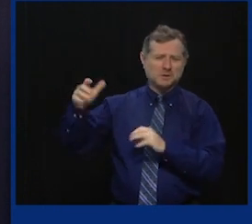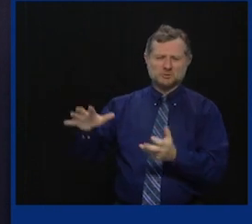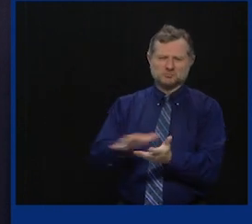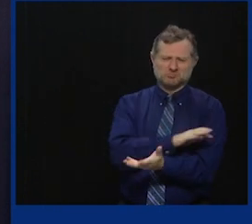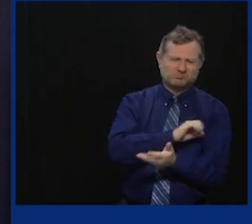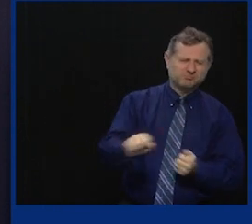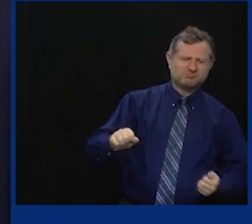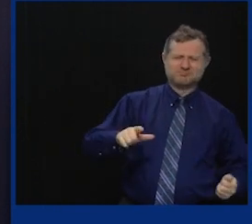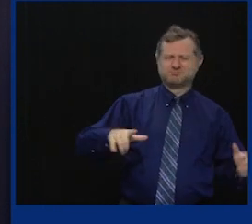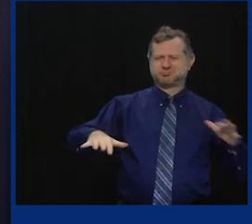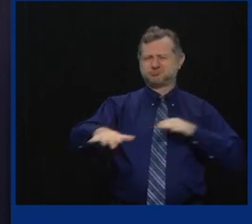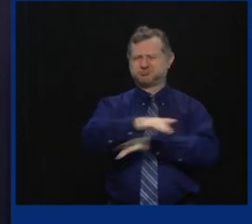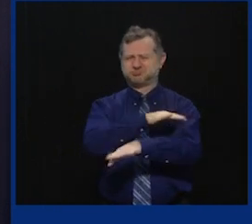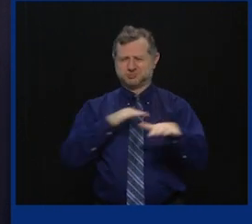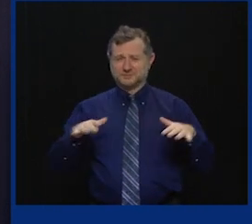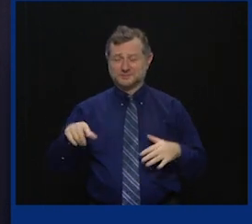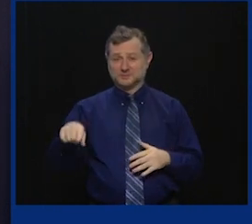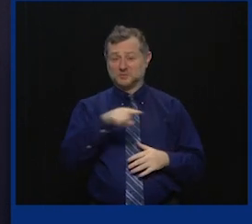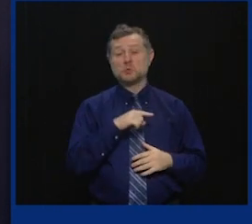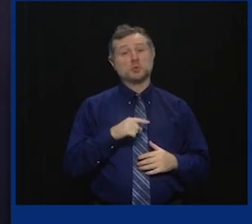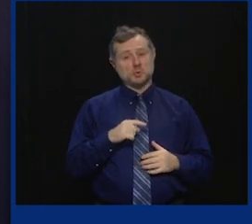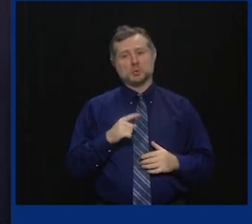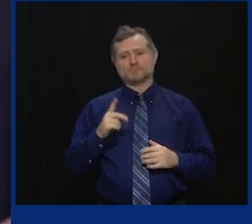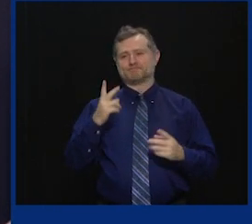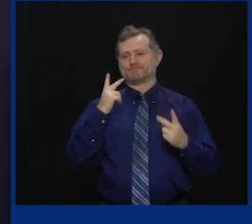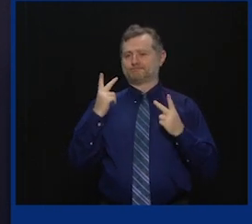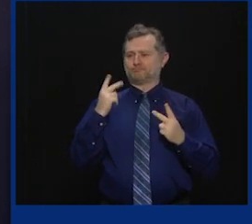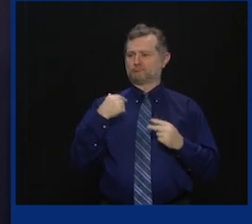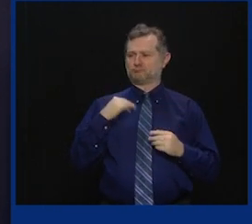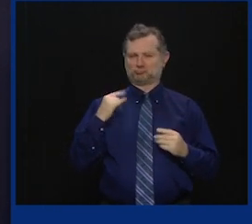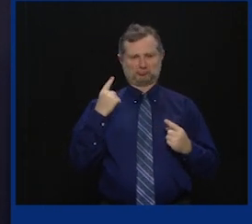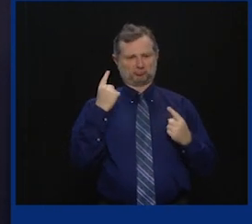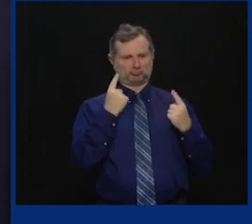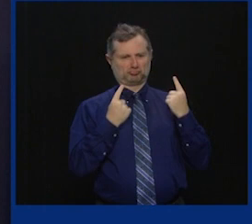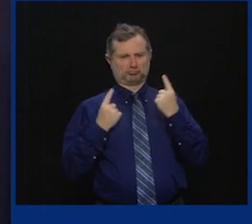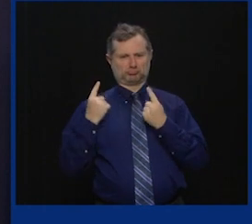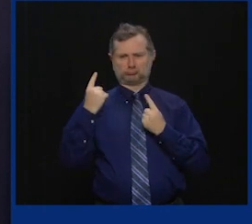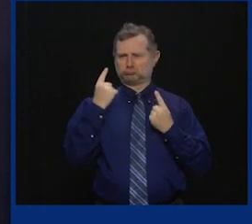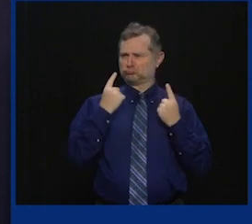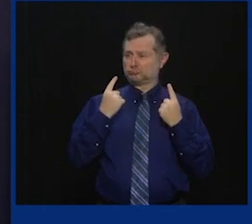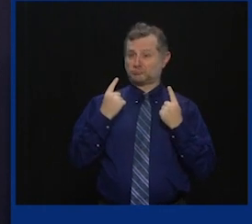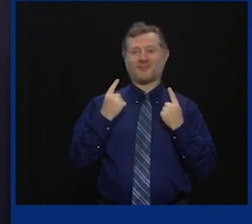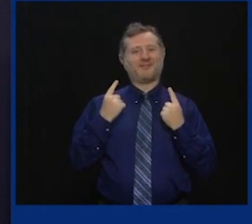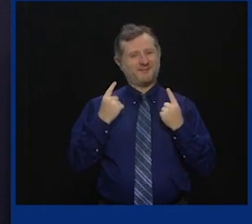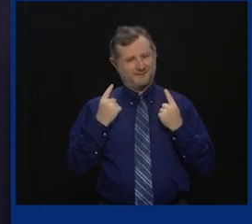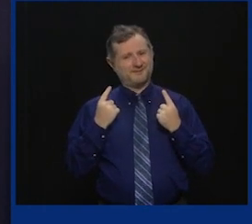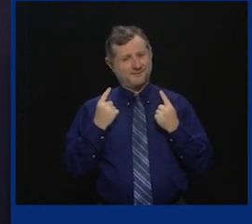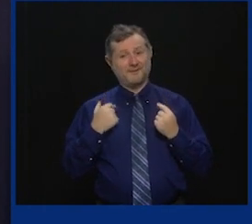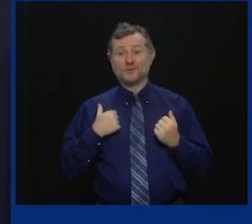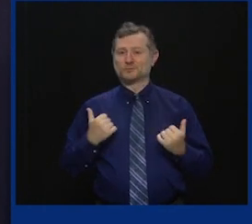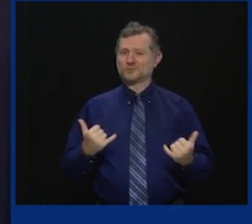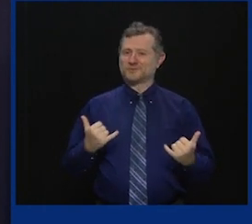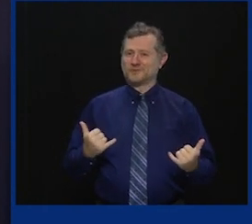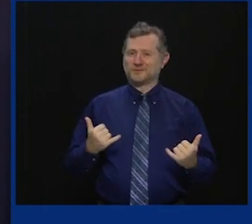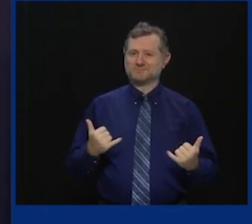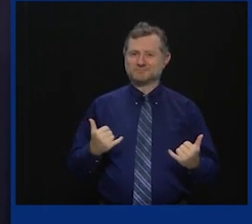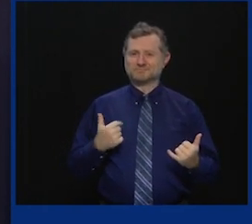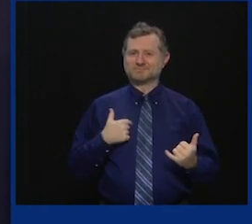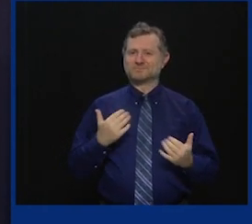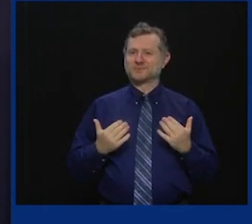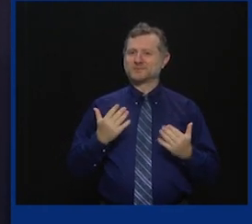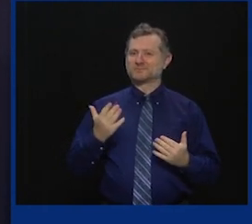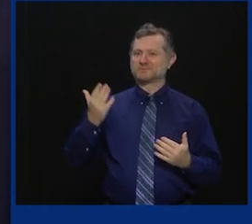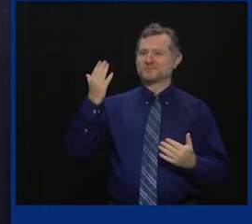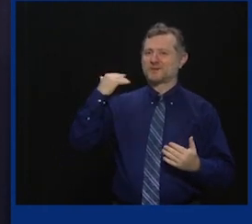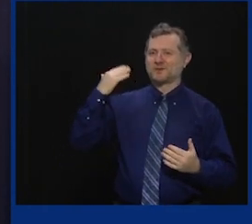I think about the fact that similar to back then, maybe they didn't have notice, but today we do.